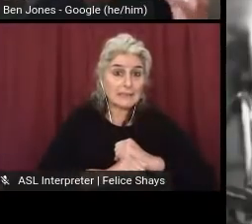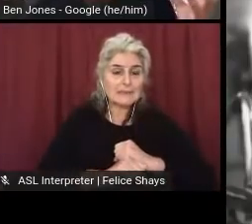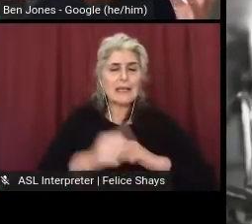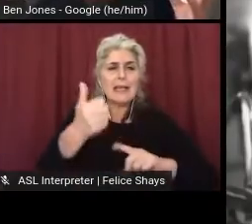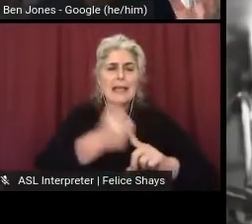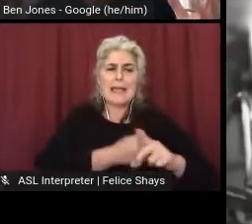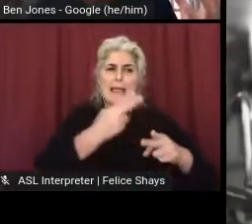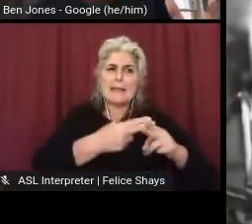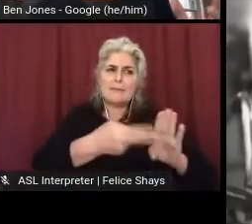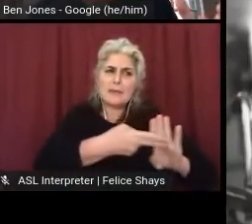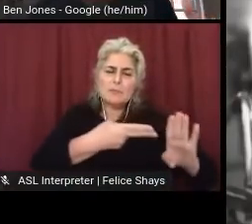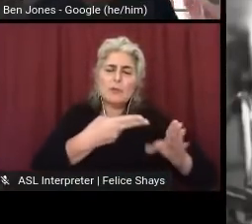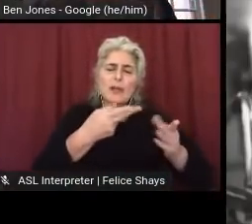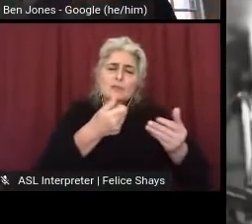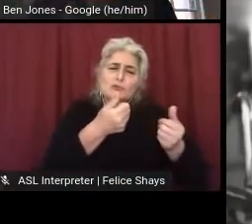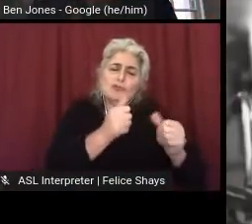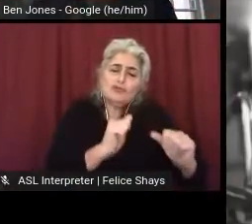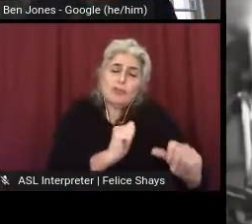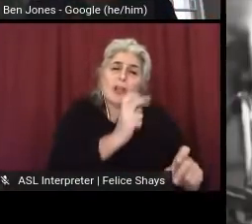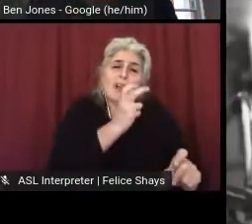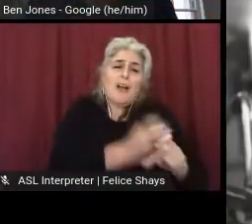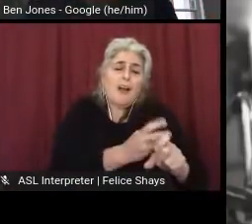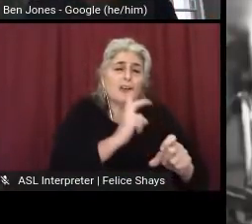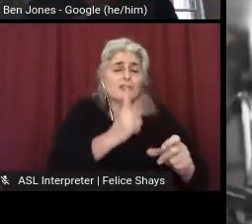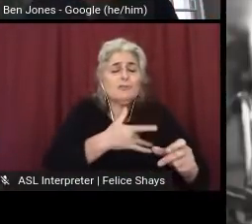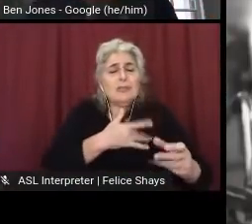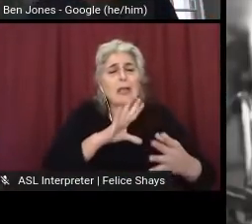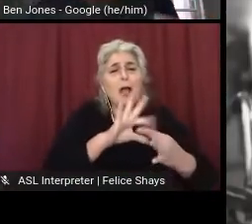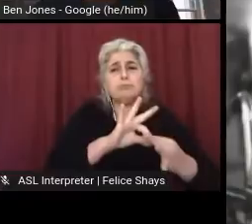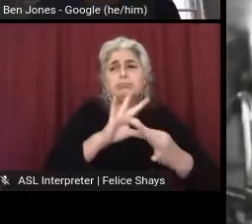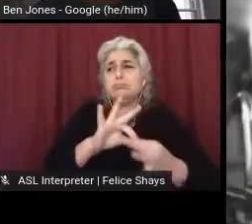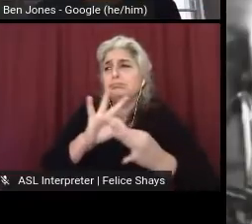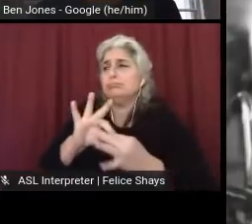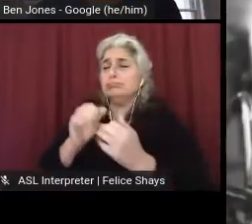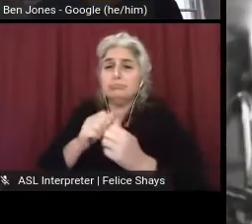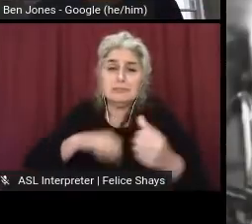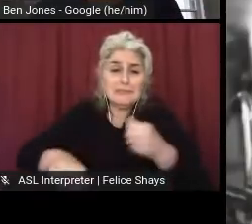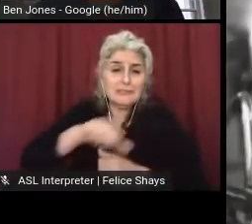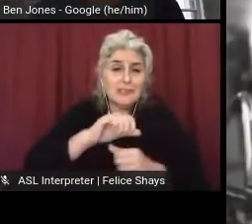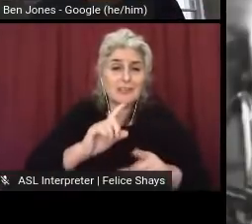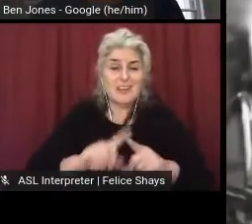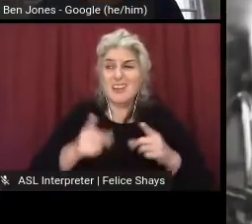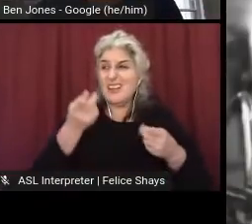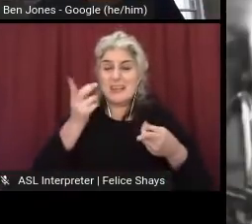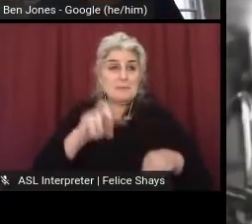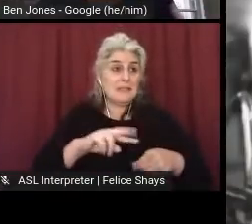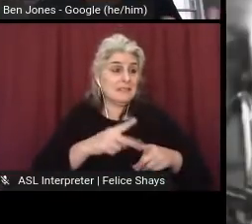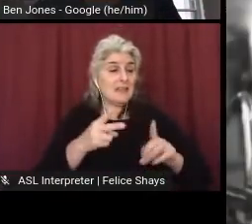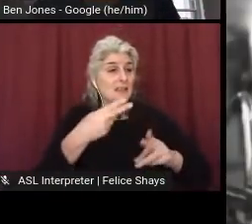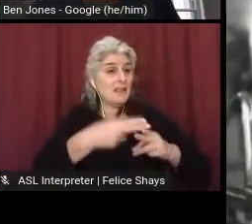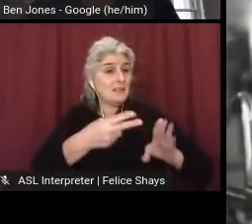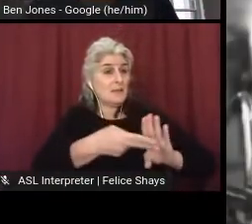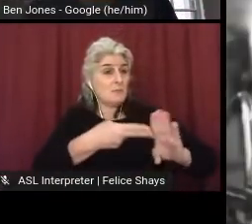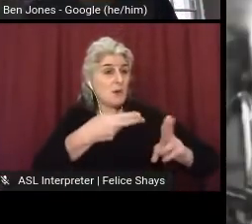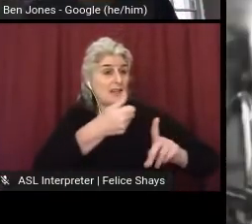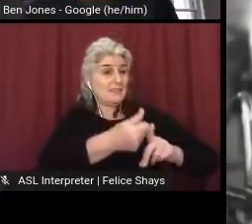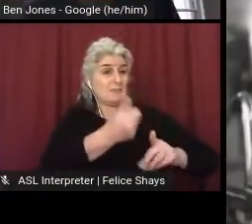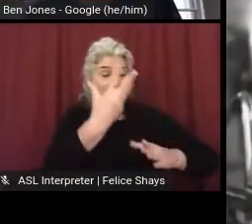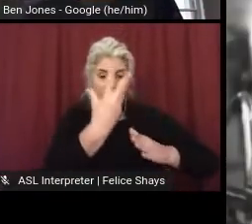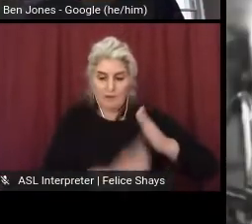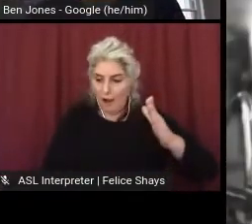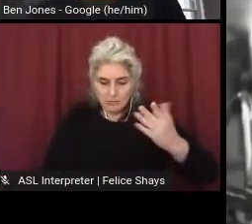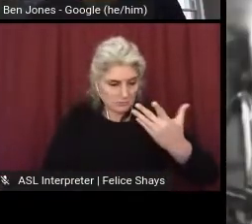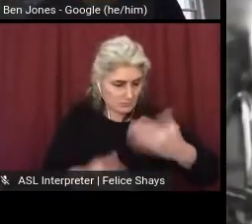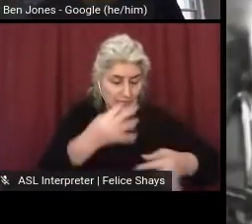was trying so hard to connect on a human level that the brands themselves disappeared. And it's understandable.